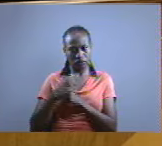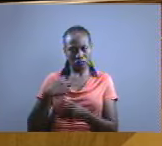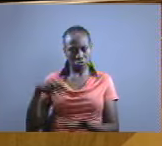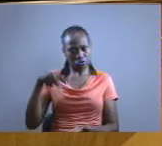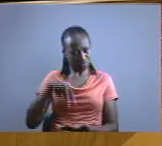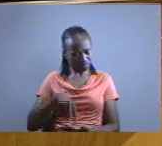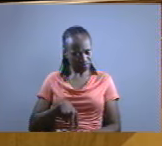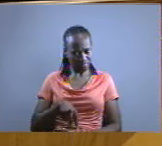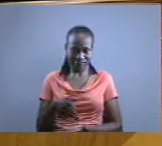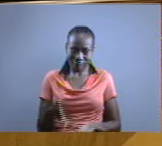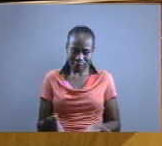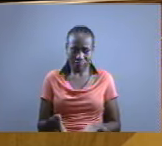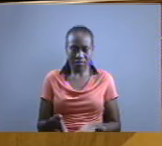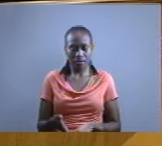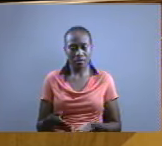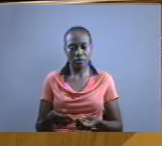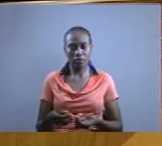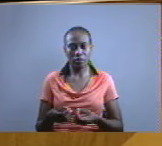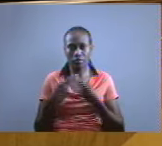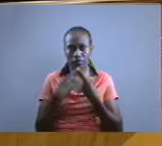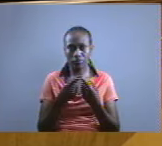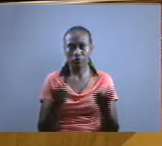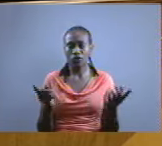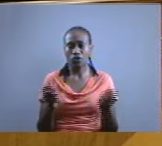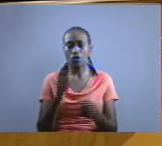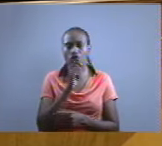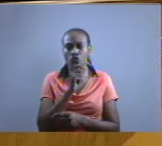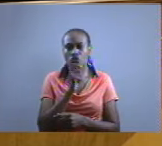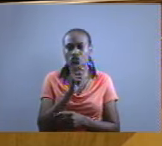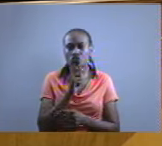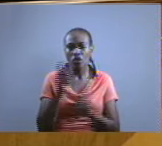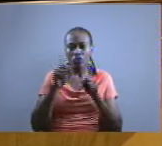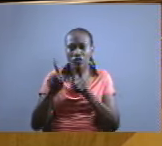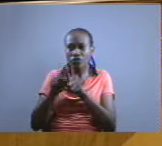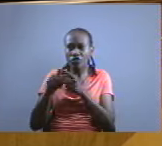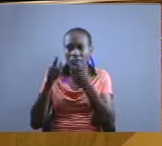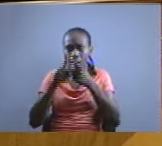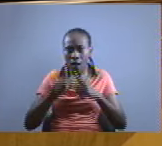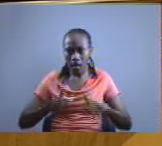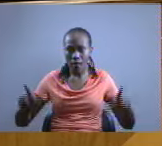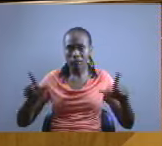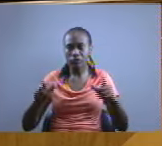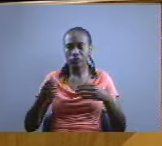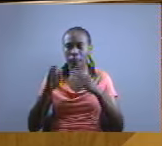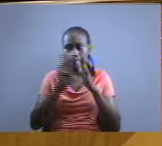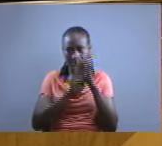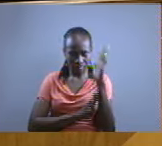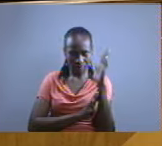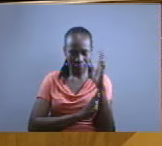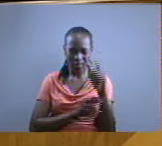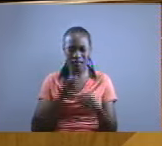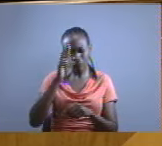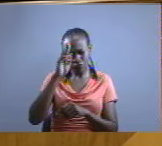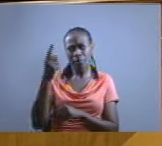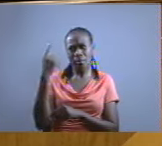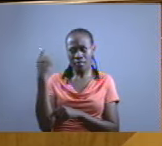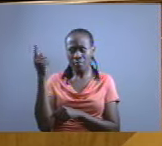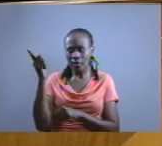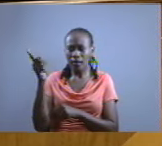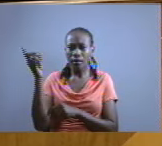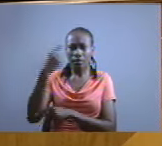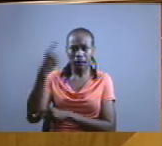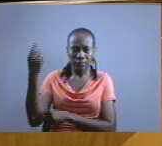to table for consideration the use of official languages bill. On that day, we said we were taking